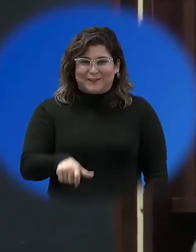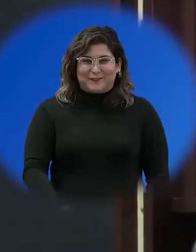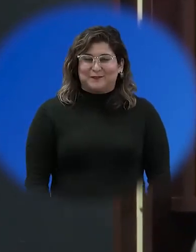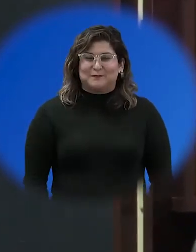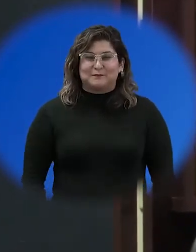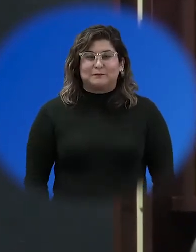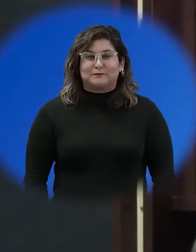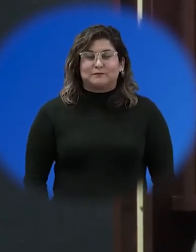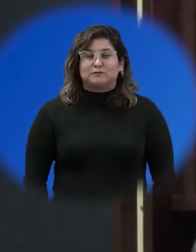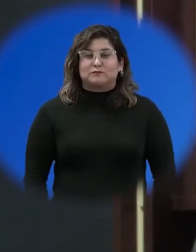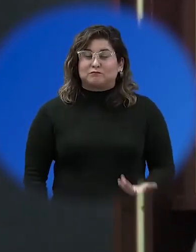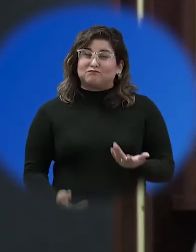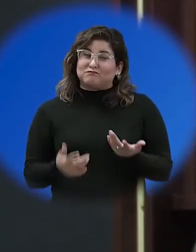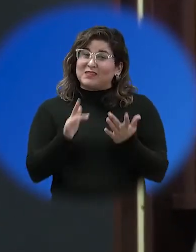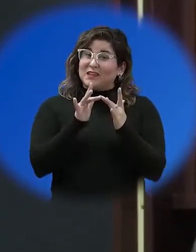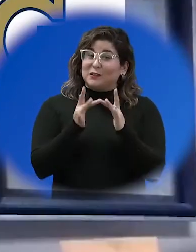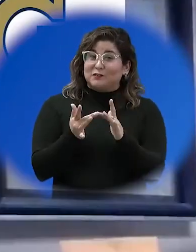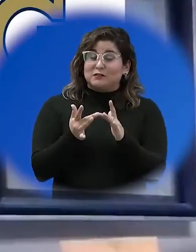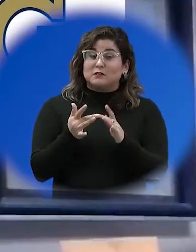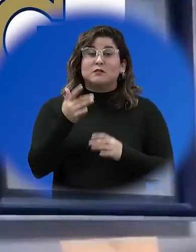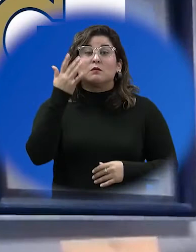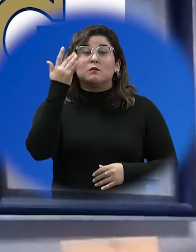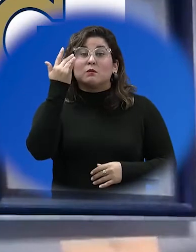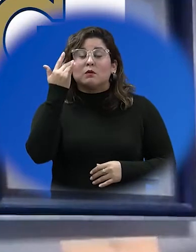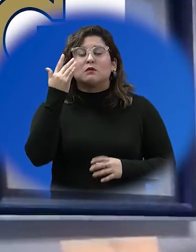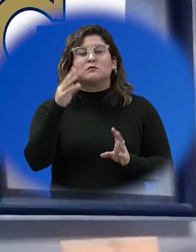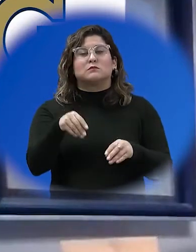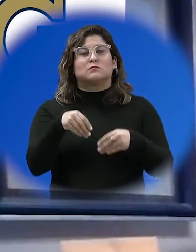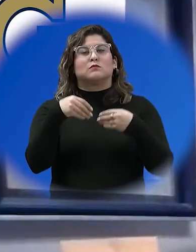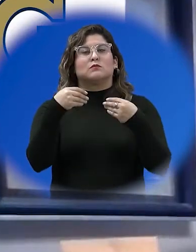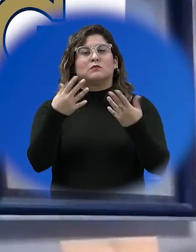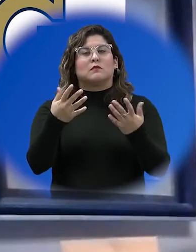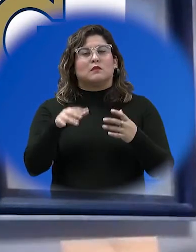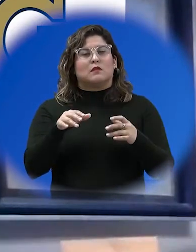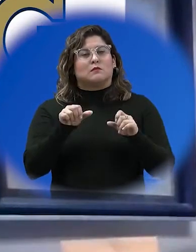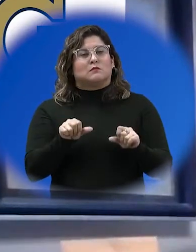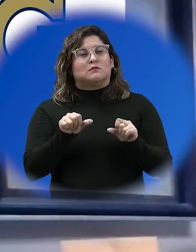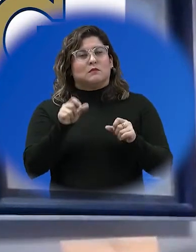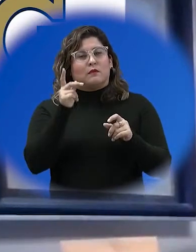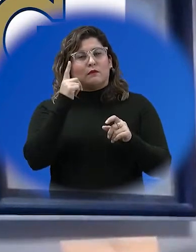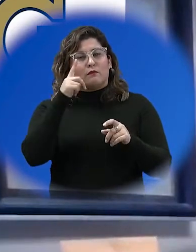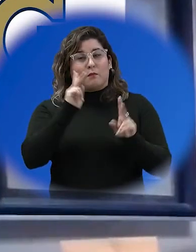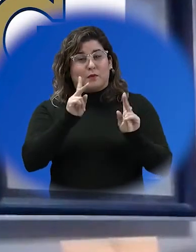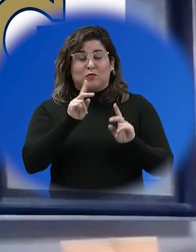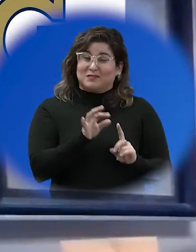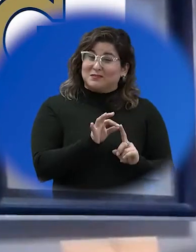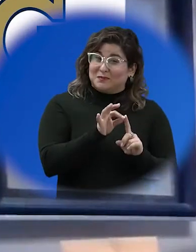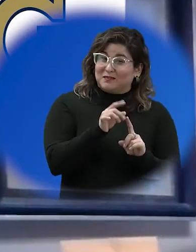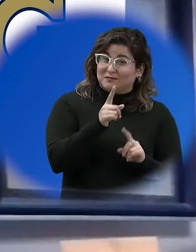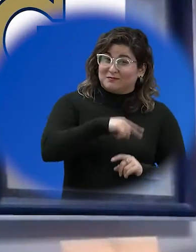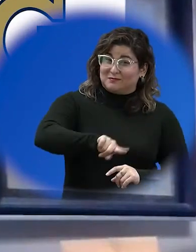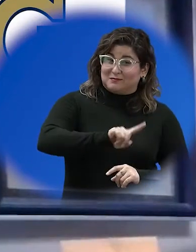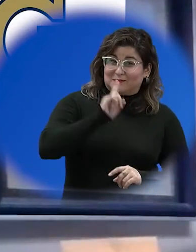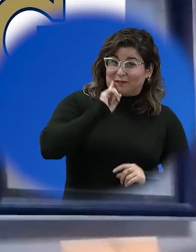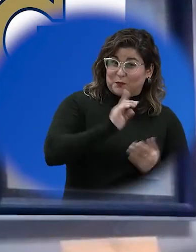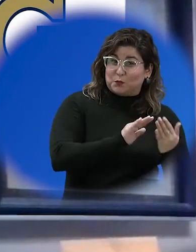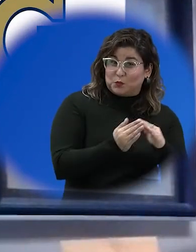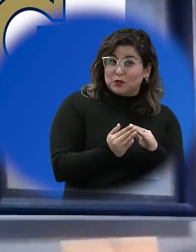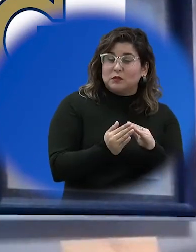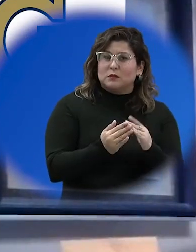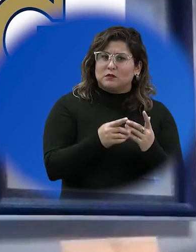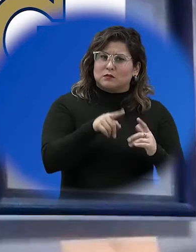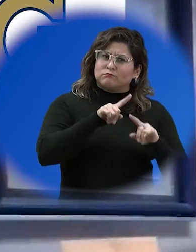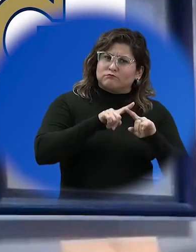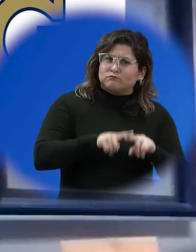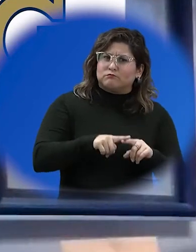instead of a whole bag full of technologies. It would be the internet, because it has provided the ability for people, especially